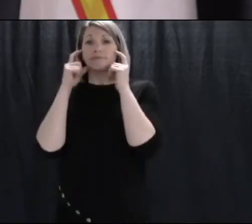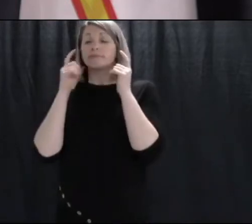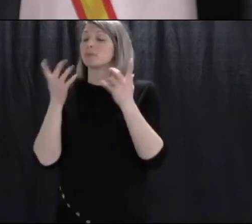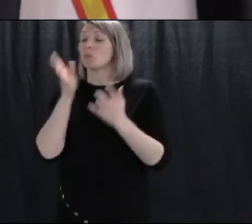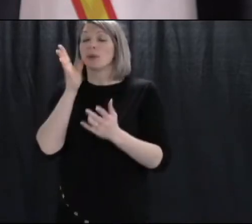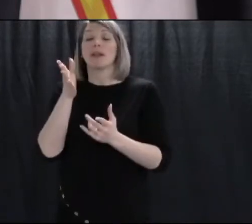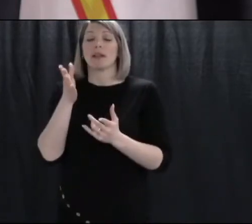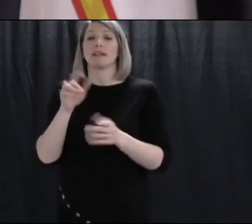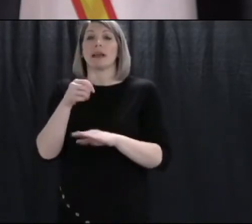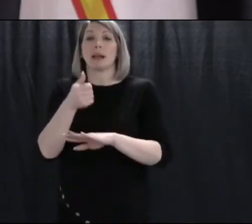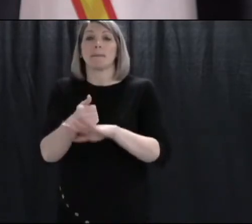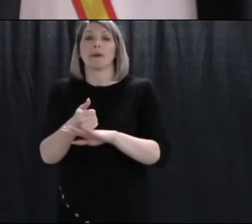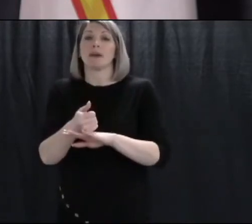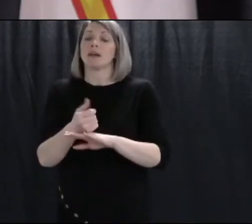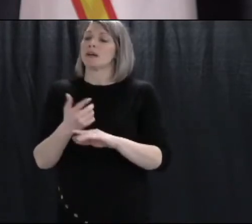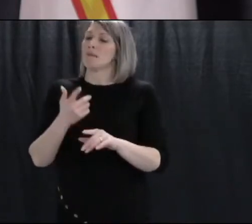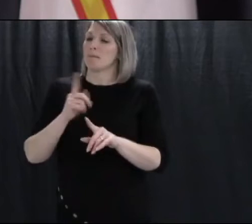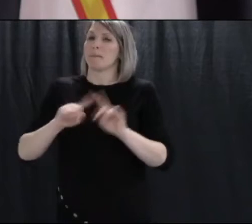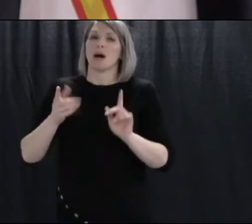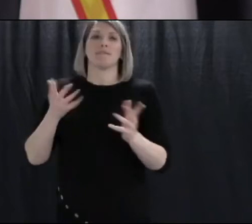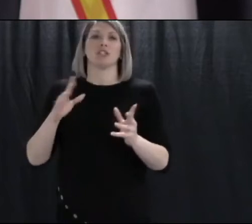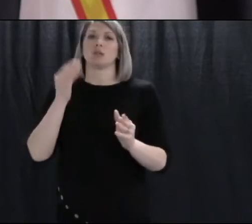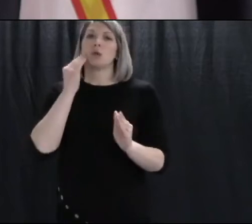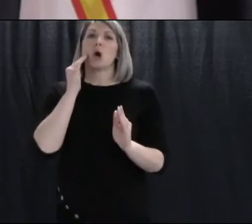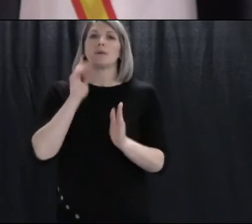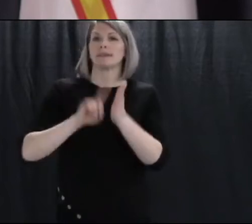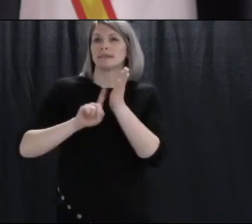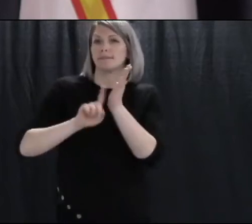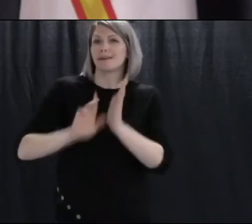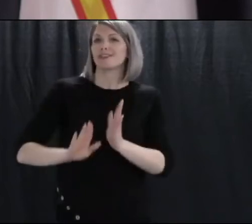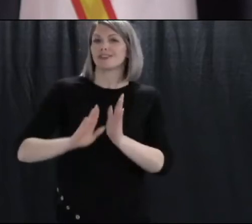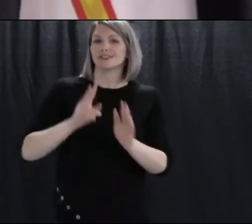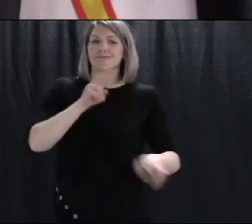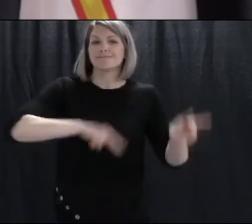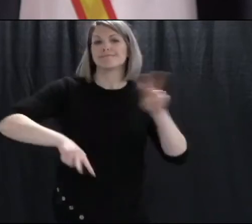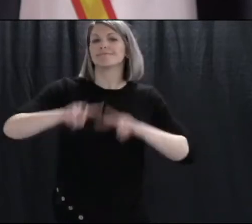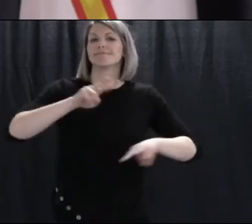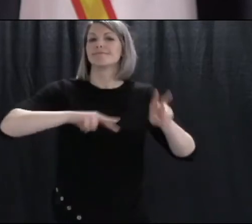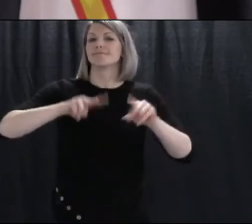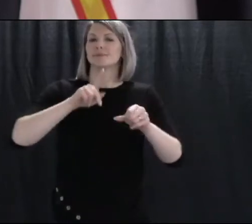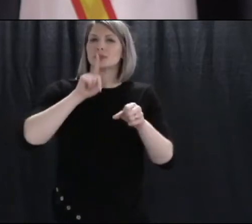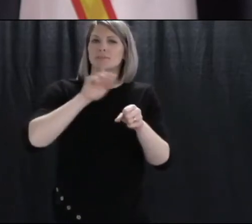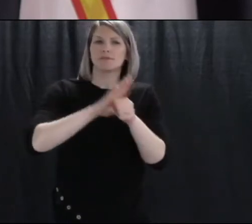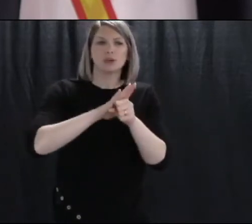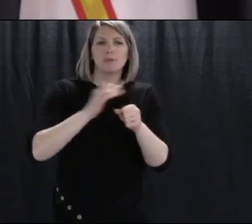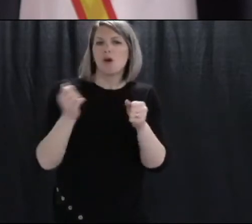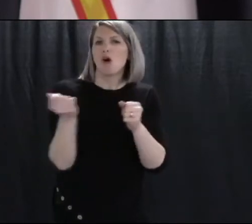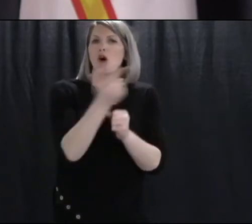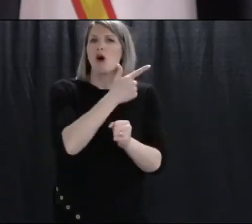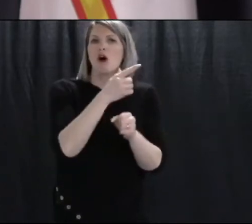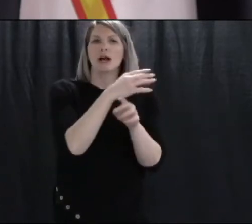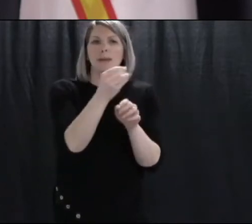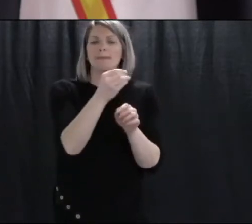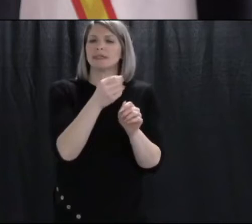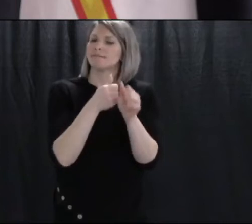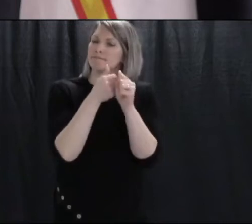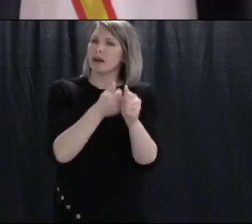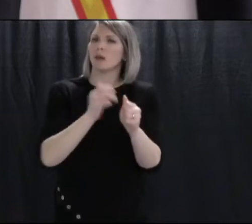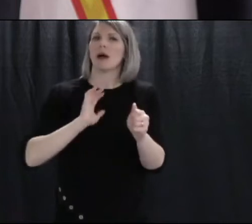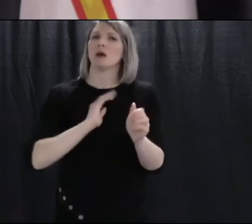and safety, and they will be, checking on those sites. And it's important that we must remember that, in some cases, work